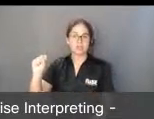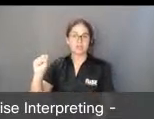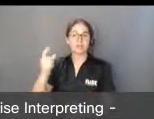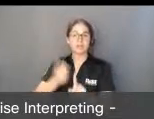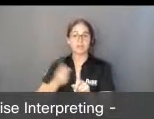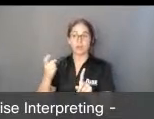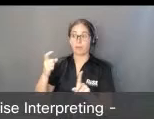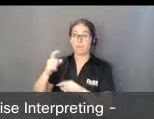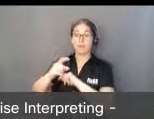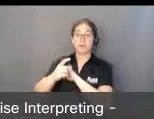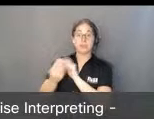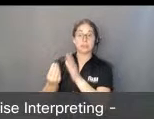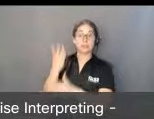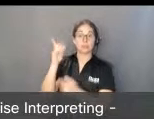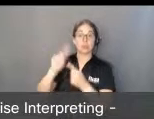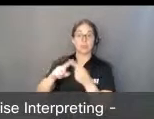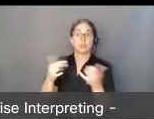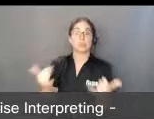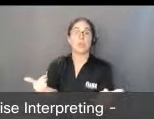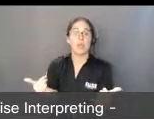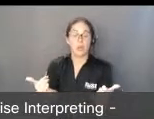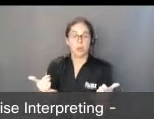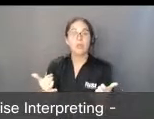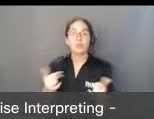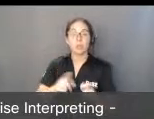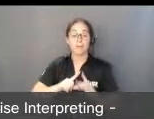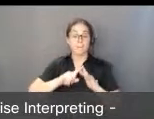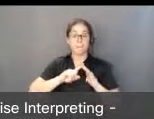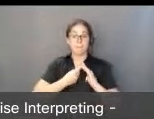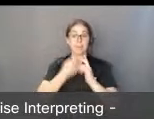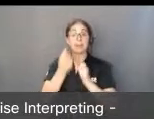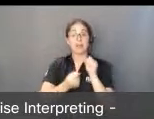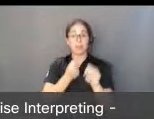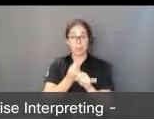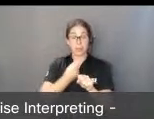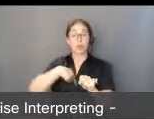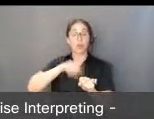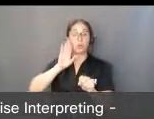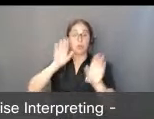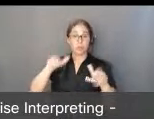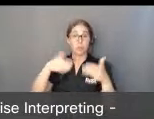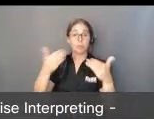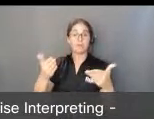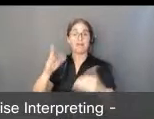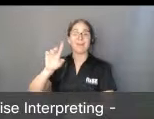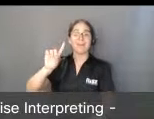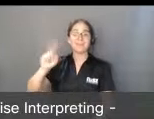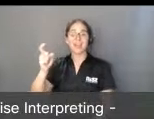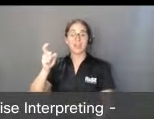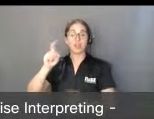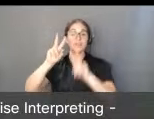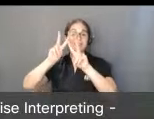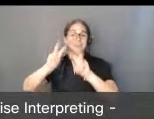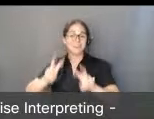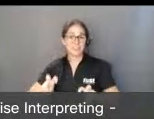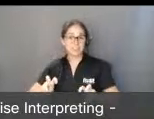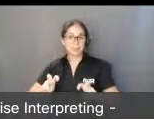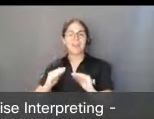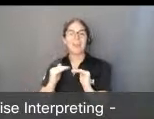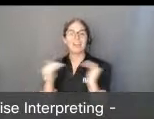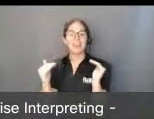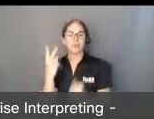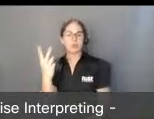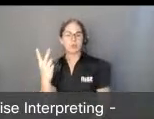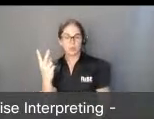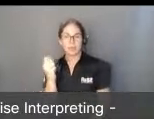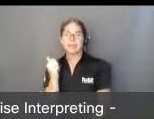we will be beginning the year providing a diagnostic assessment at all levels to some form of